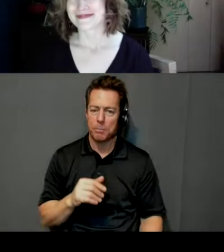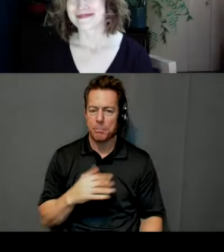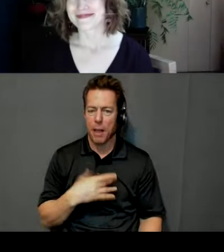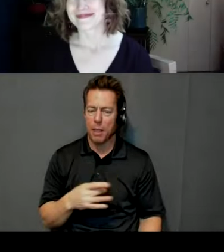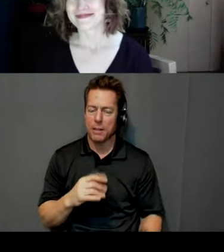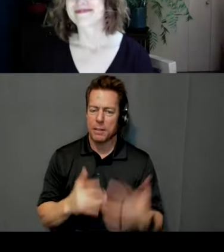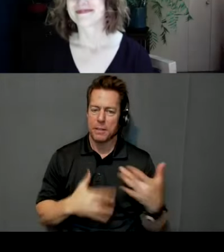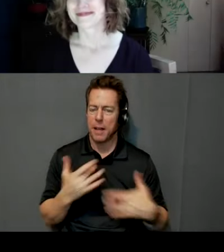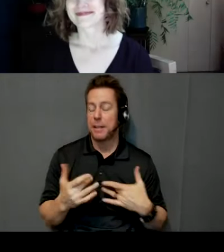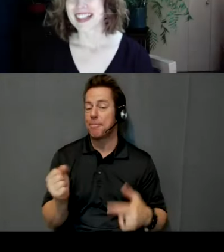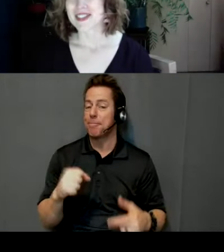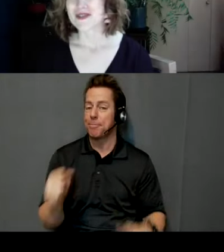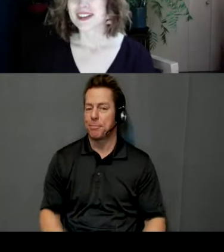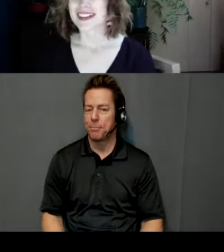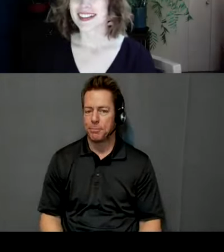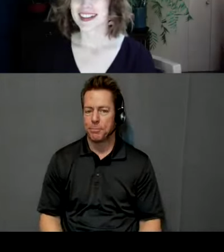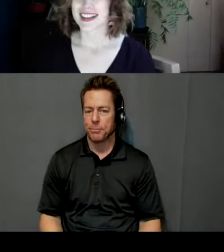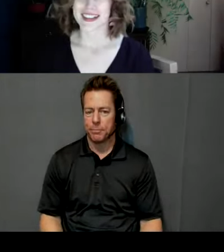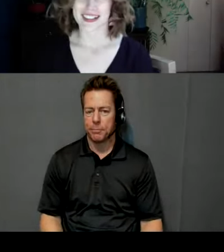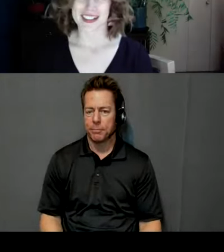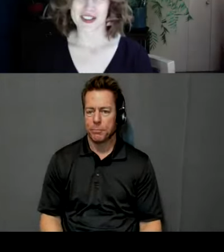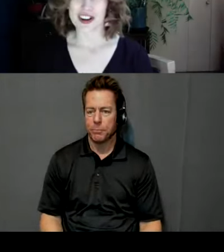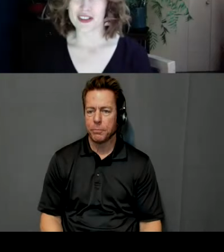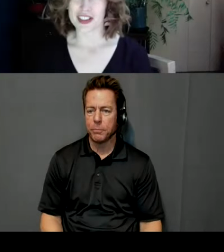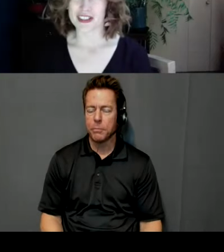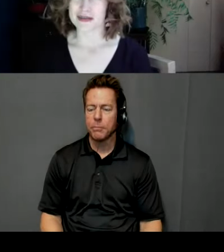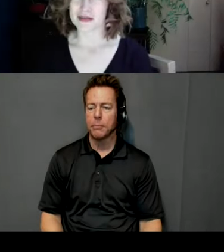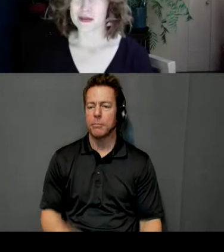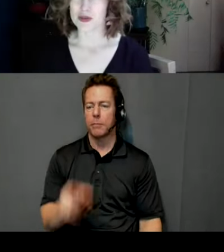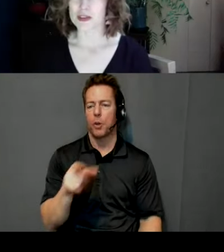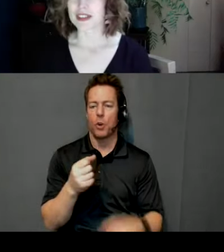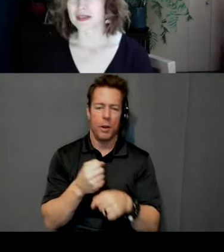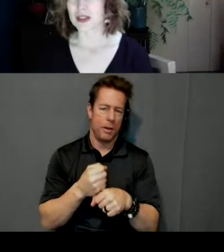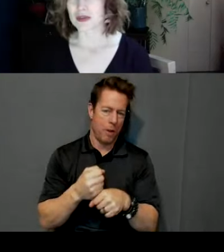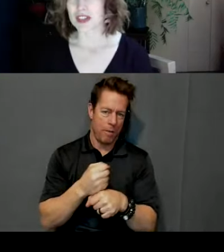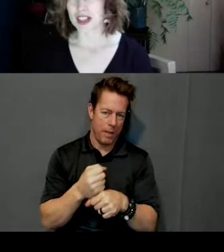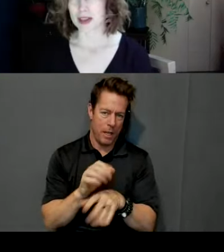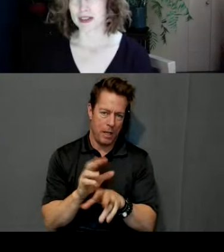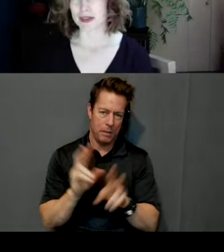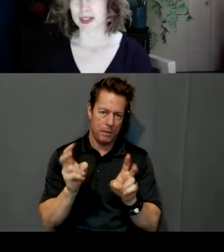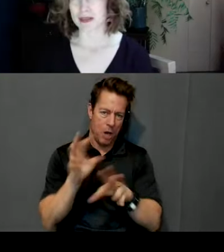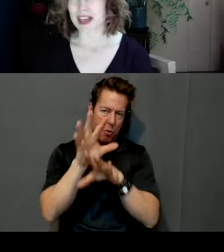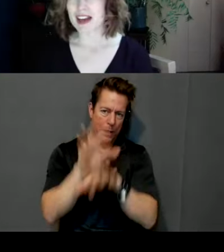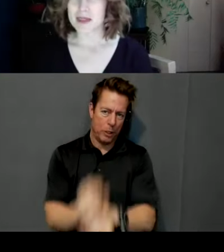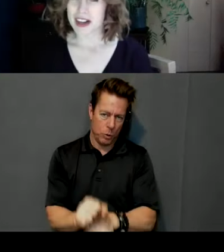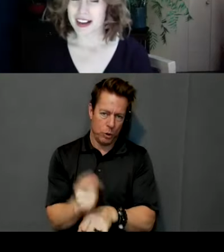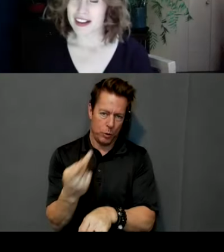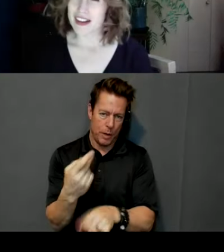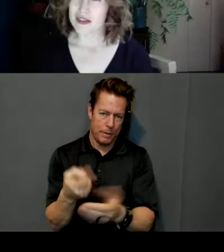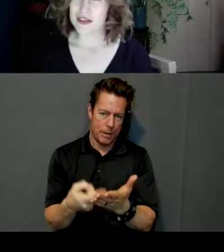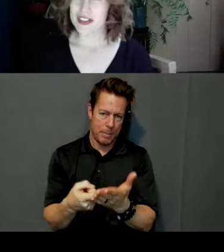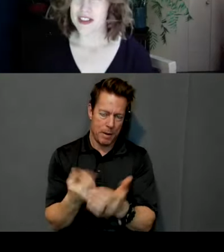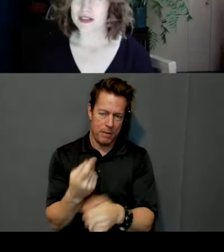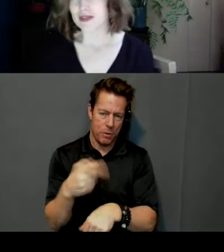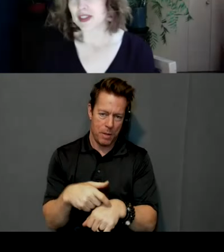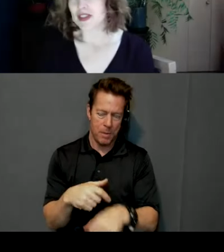really exciting. So your coffee ritual, which we've talked about a few times, but I